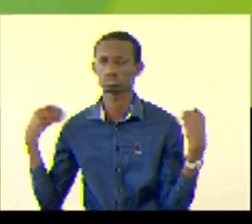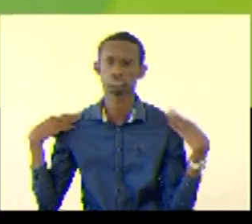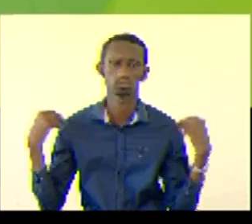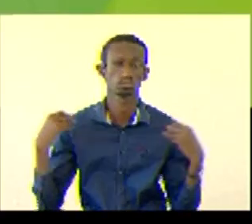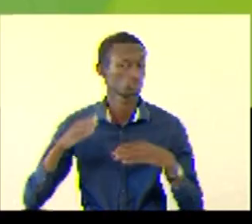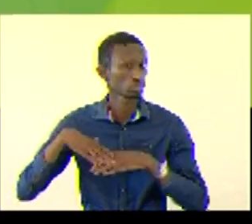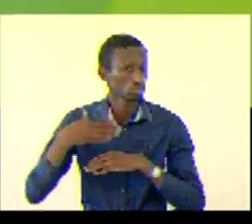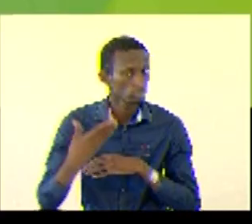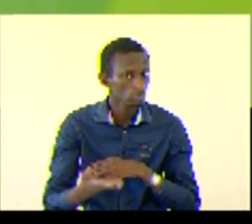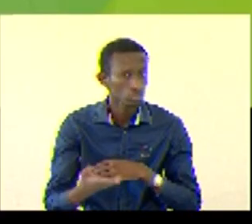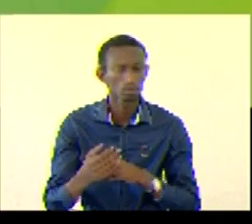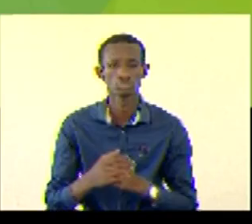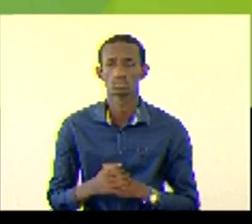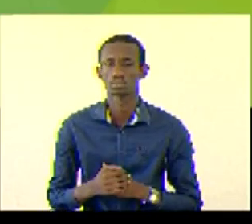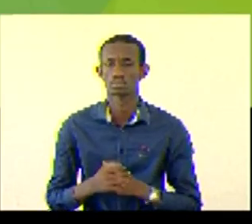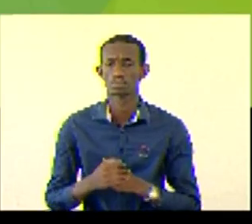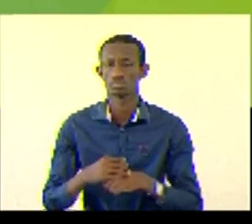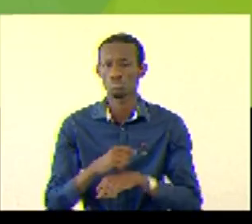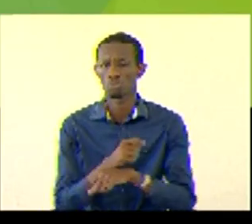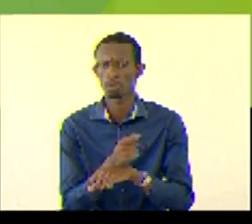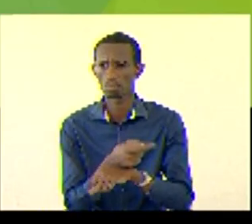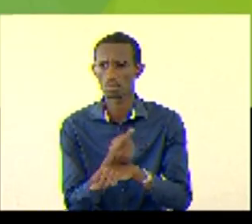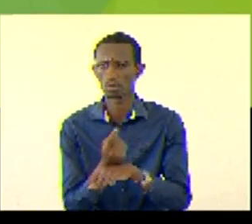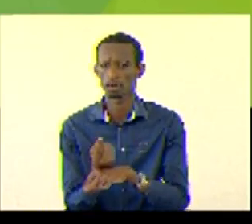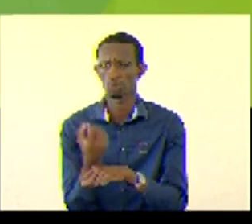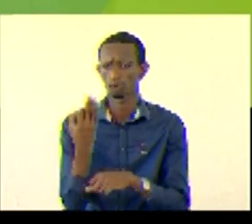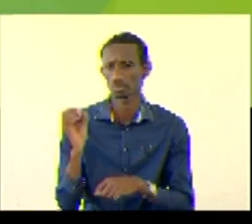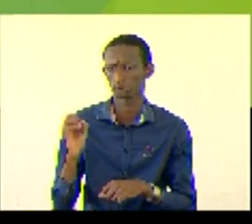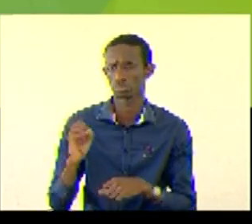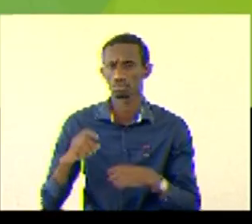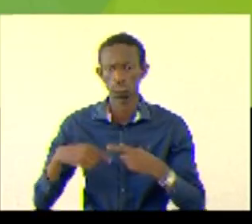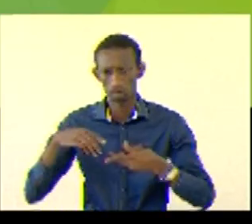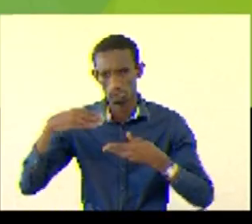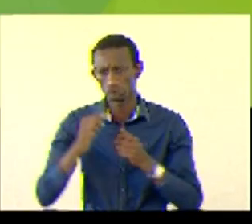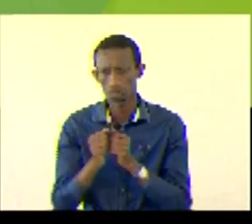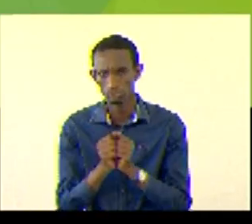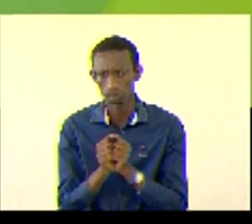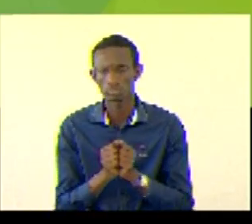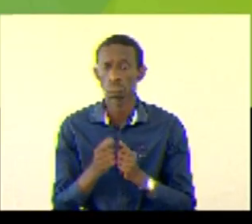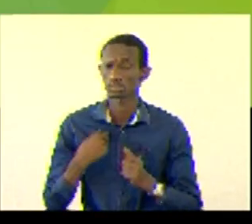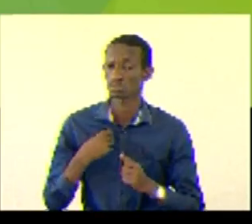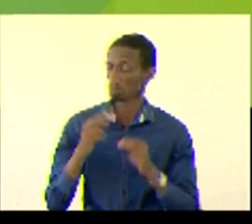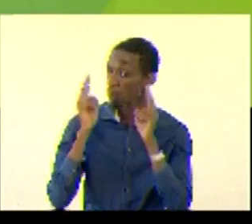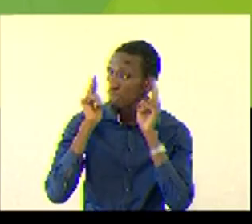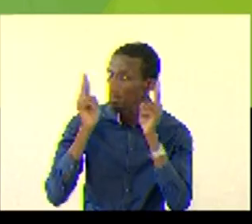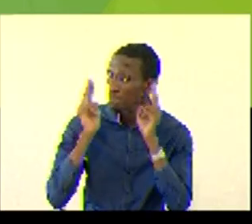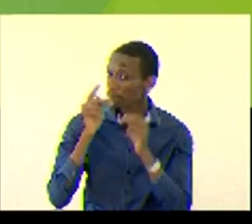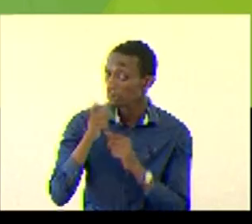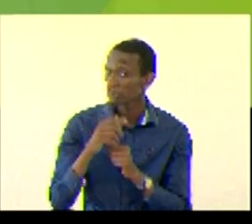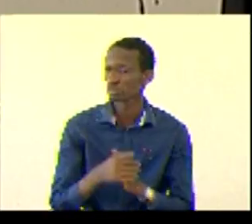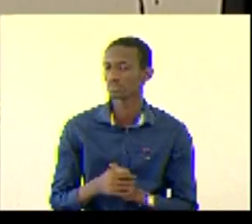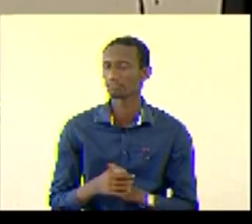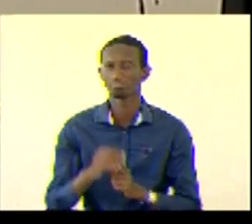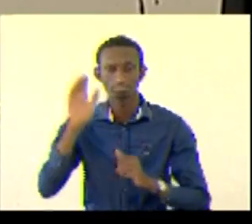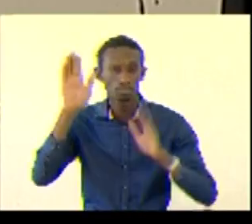at least 30 minutes that we are together, I expect you to